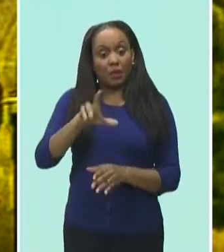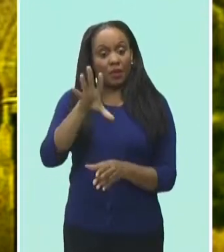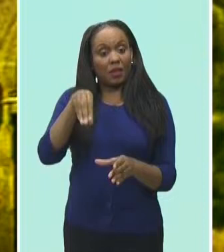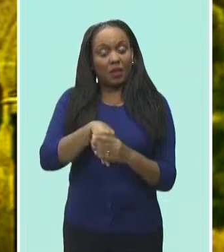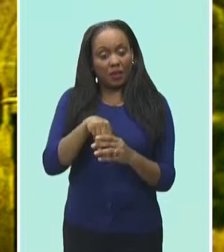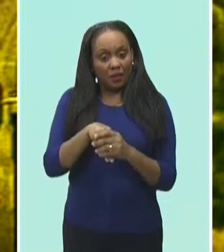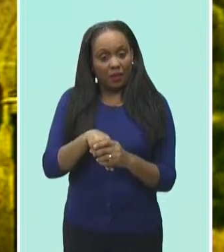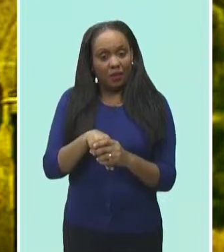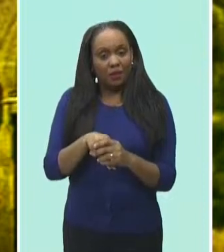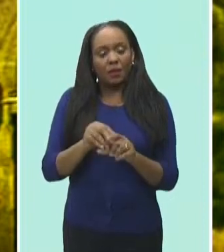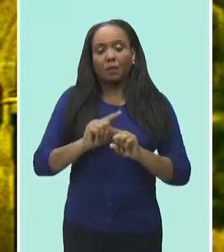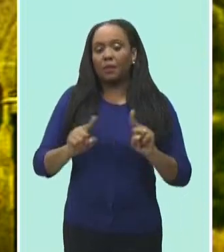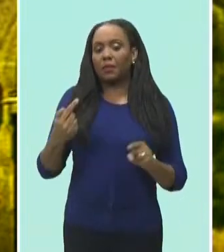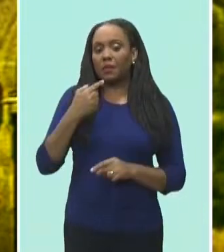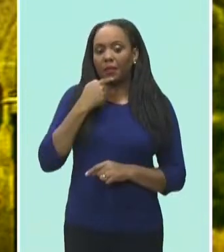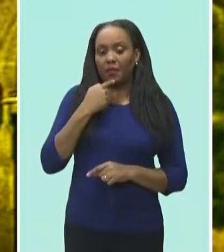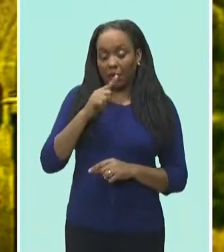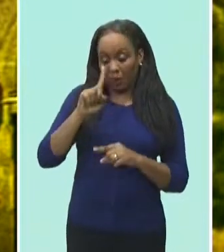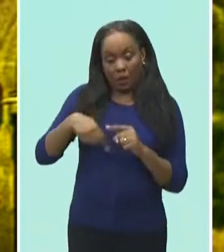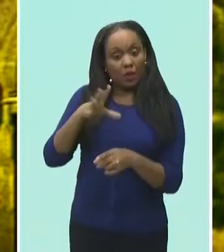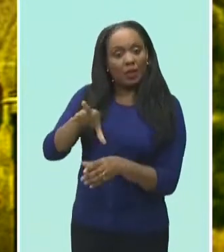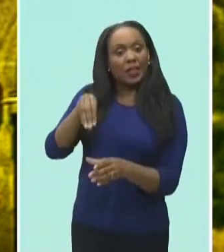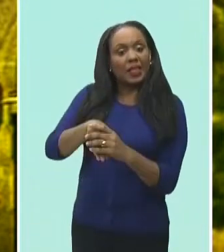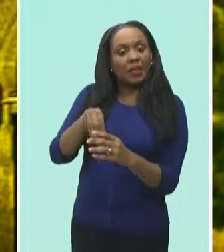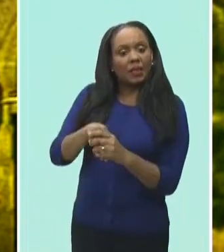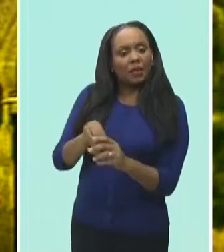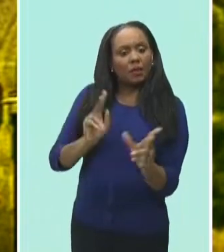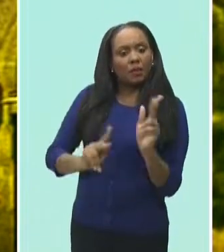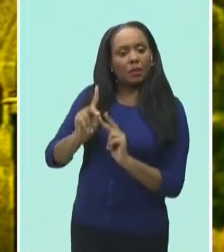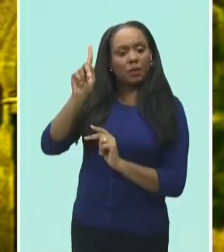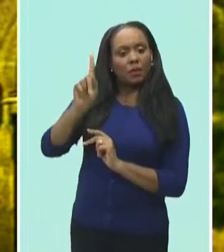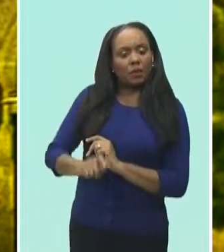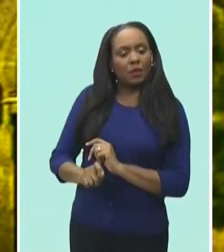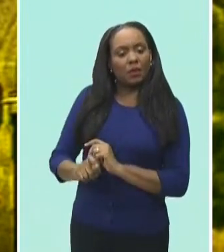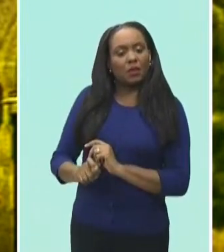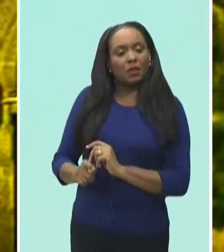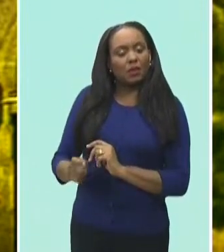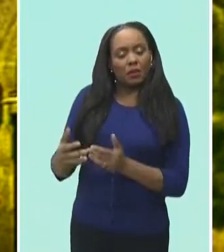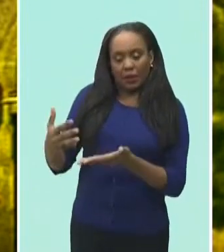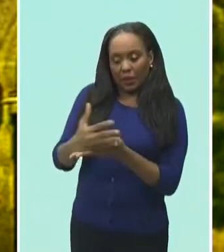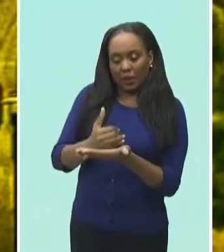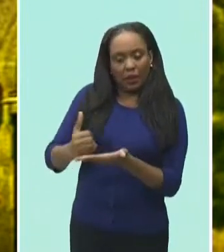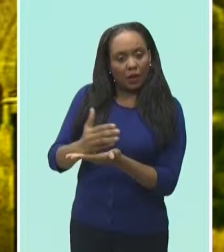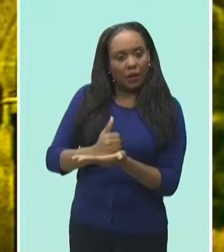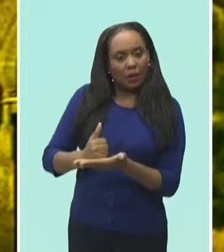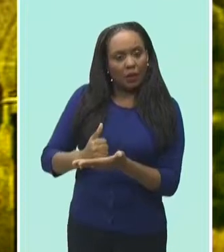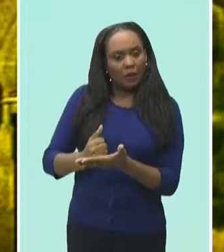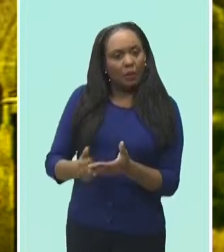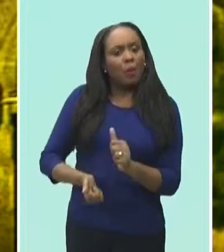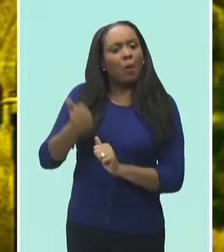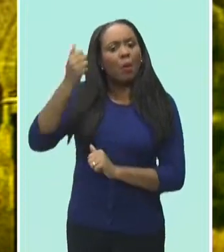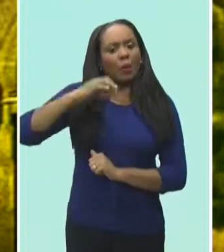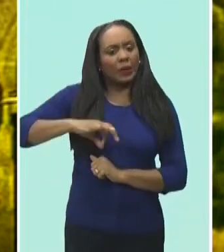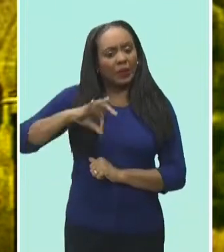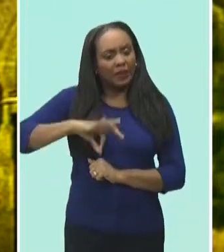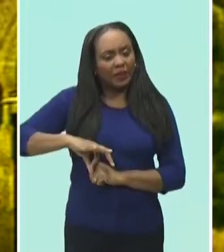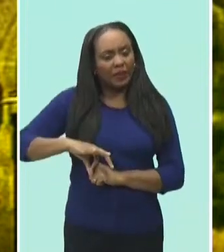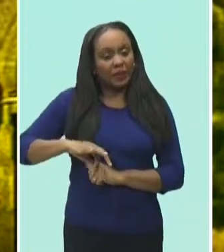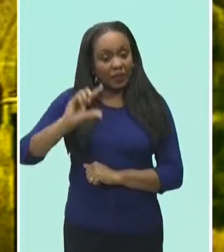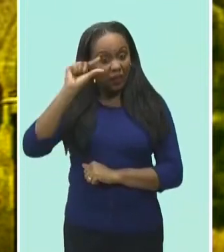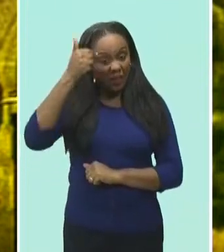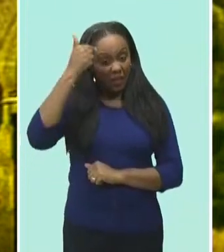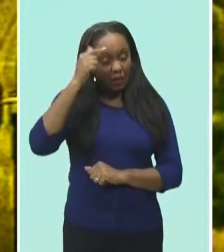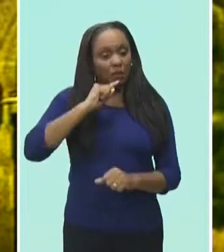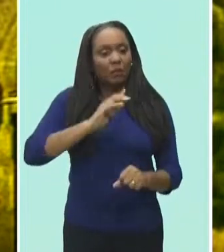in this sector. However, he says with any such investment, the people must ultimately be the greatest beneficiaries, and government